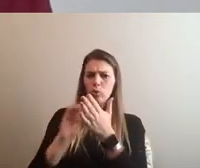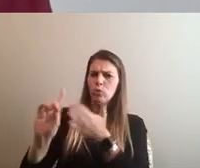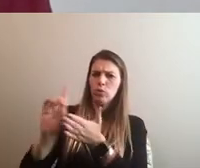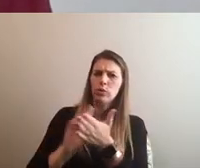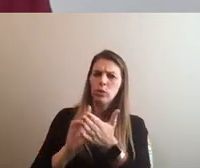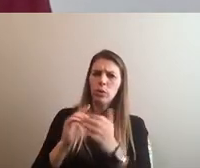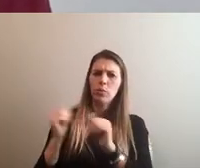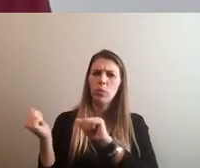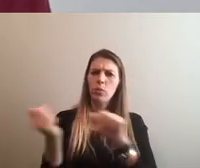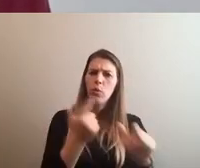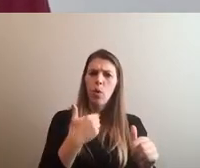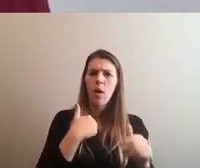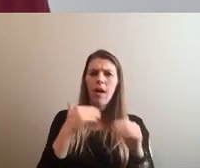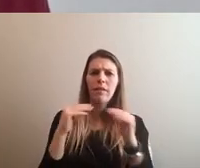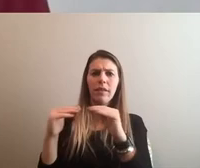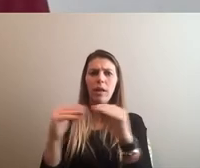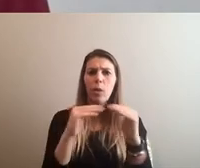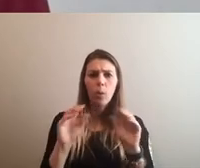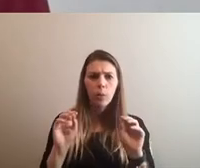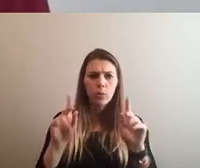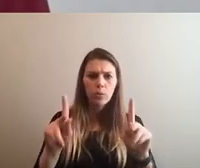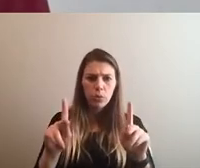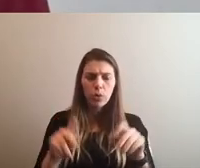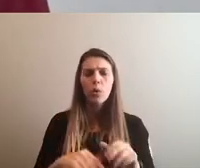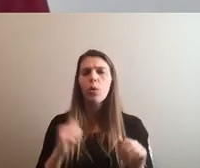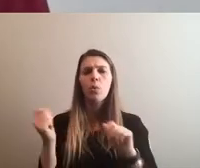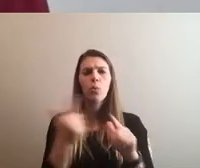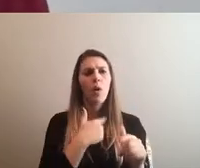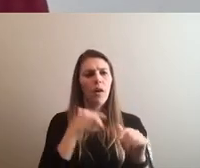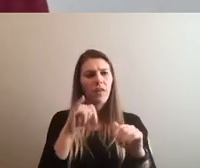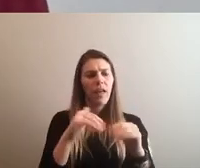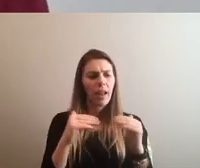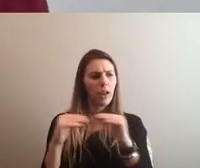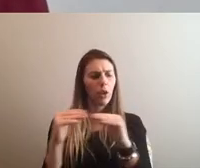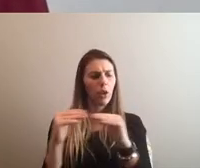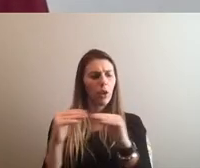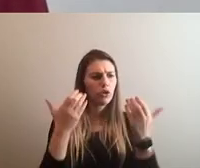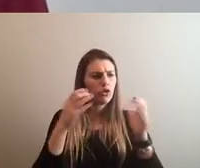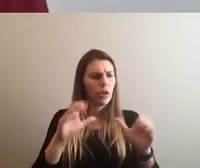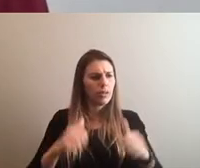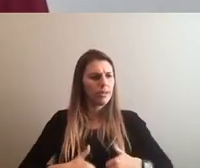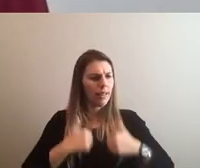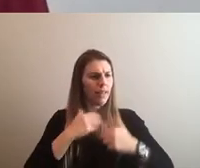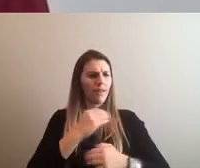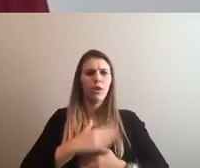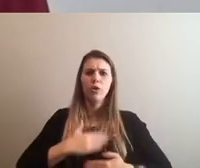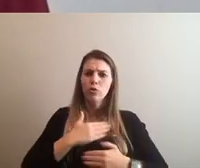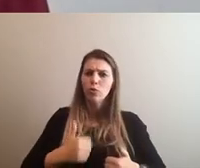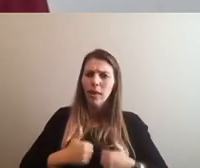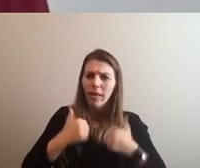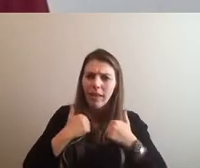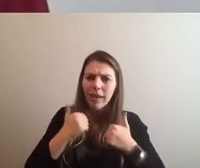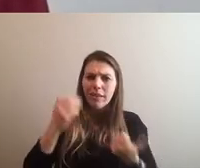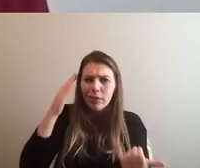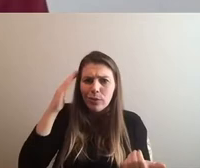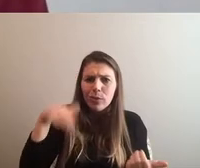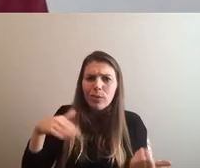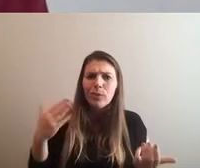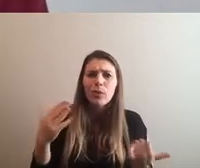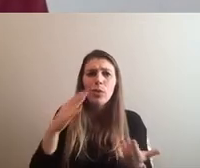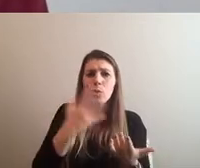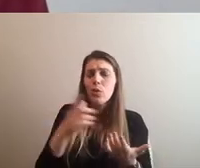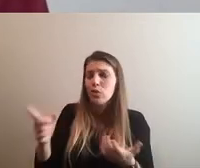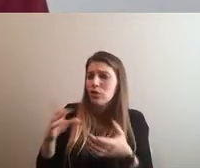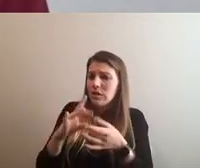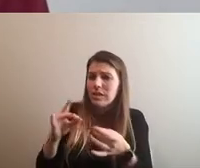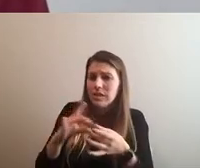everybody should have equal opportunities everybody must have equal chance to live and enjoy their lives you know she says that she